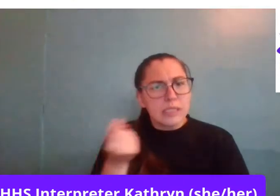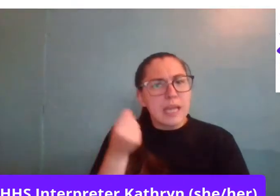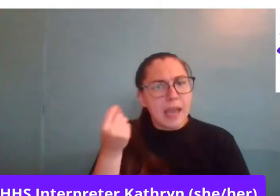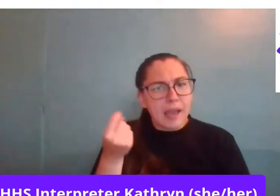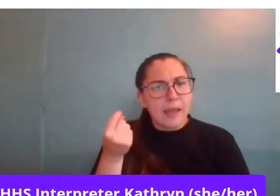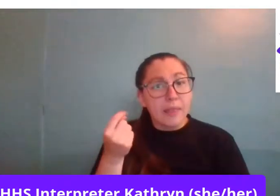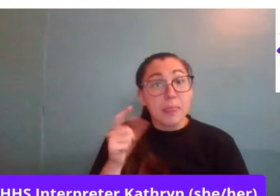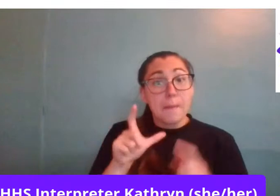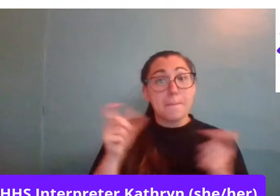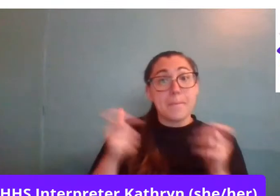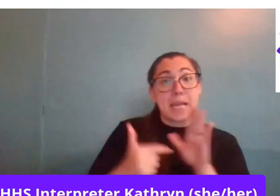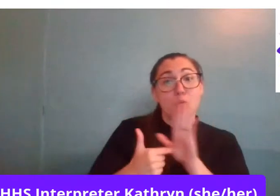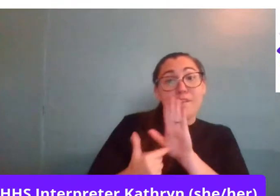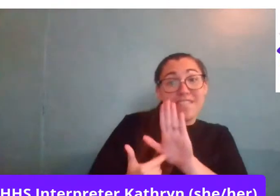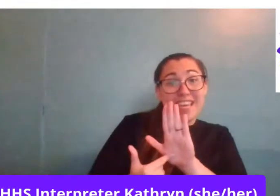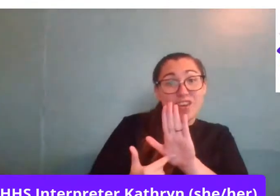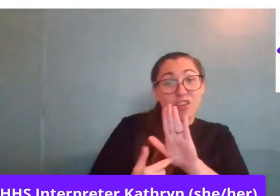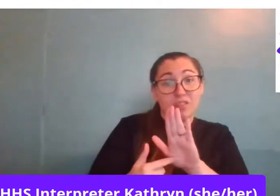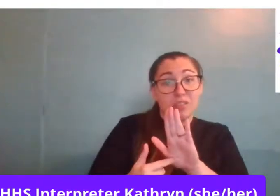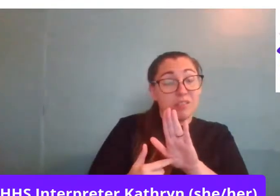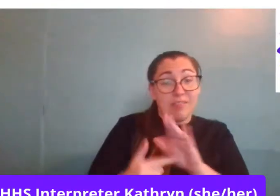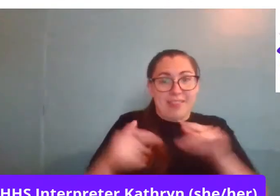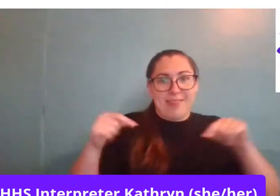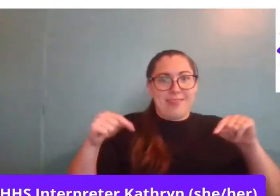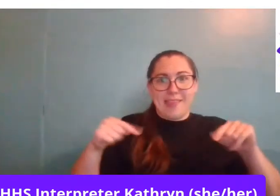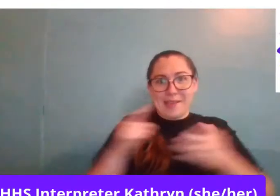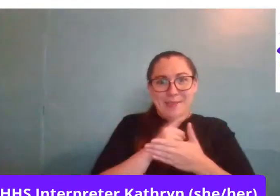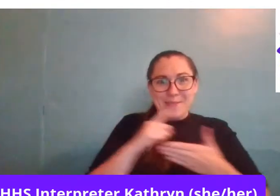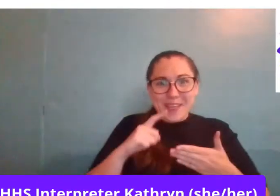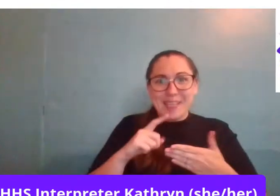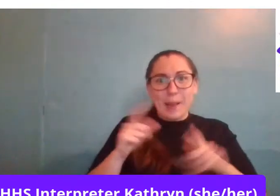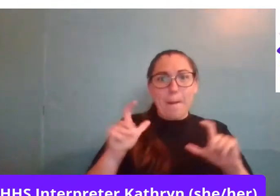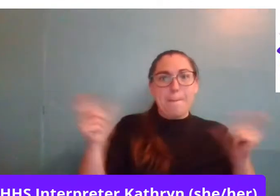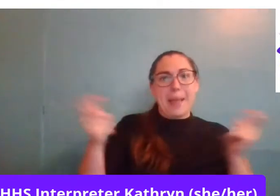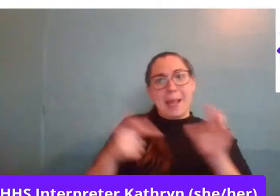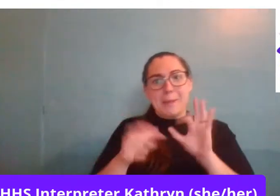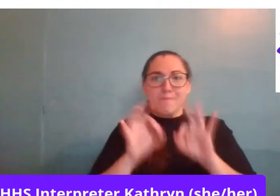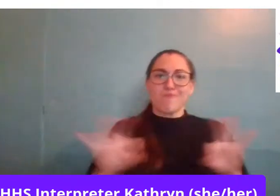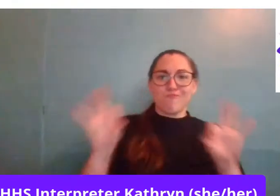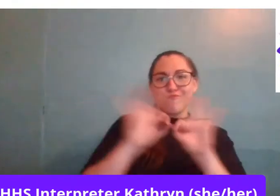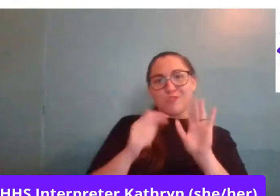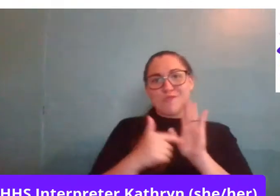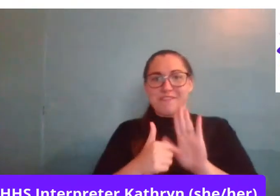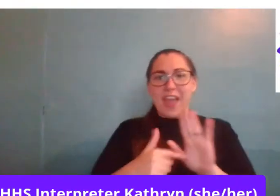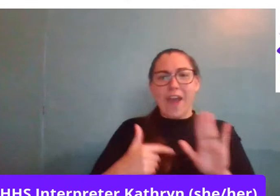big reveal, this has just been the big reveal week. Oh my gosh. And I get to be a part of all of it.